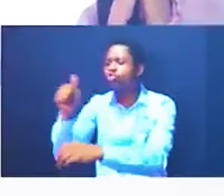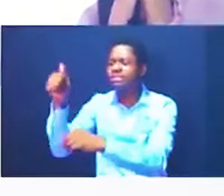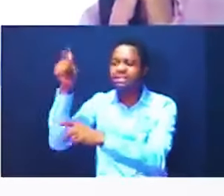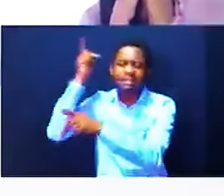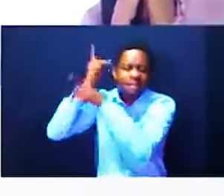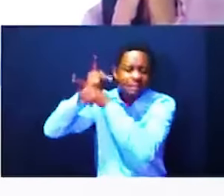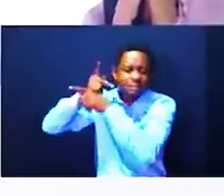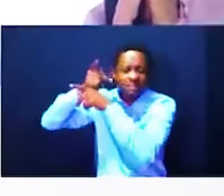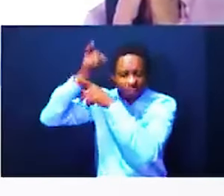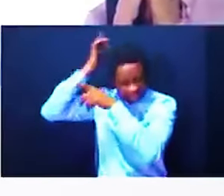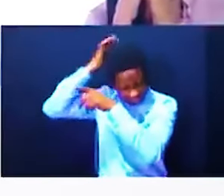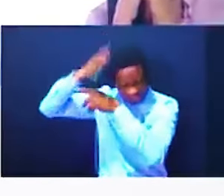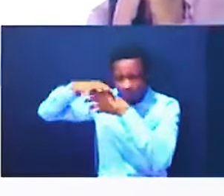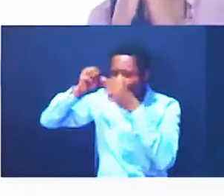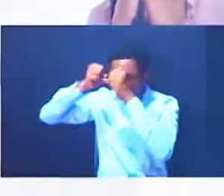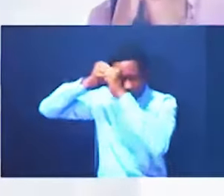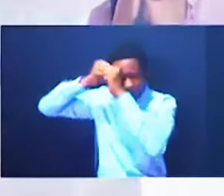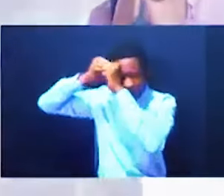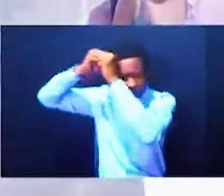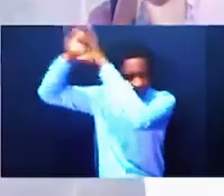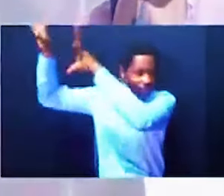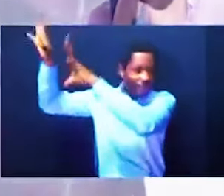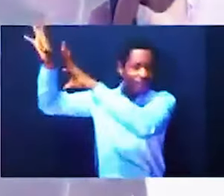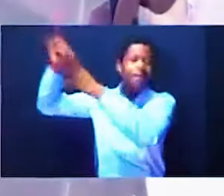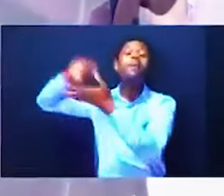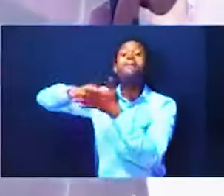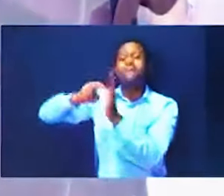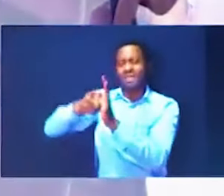grudge. When